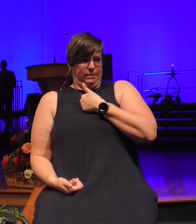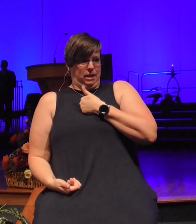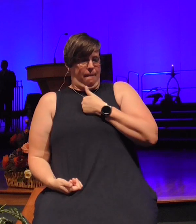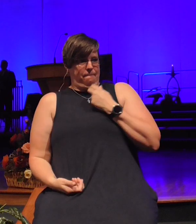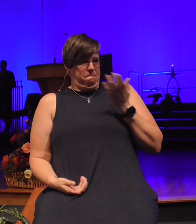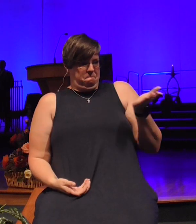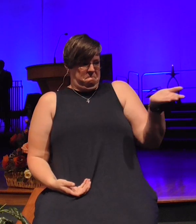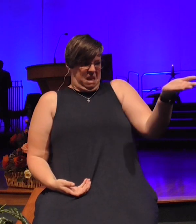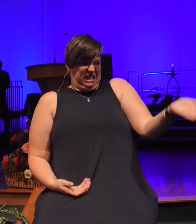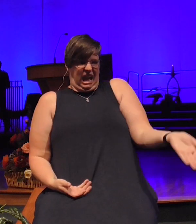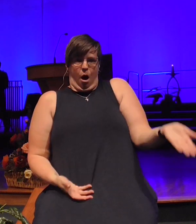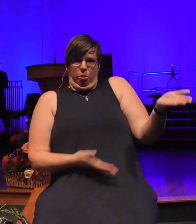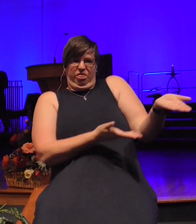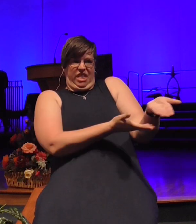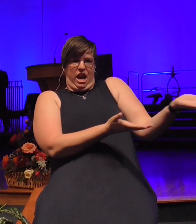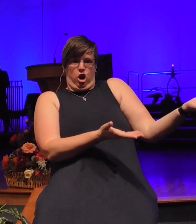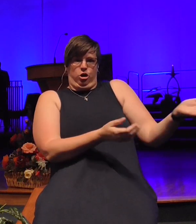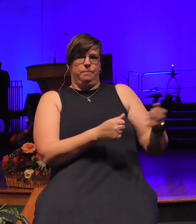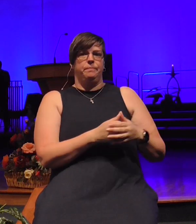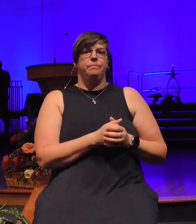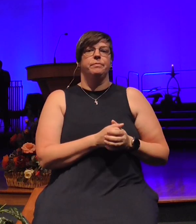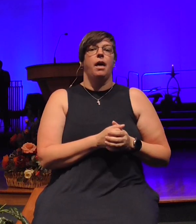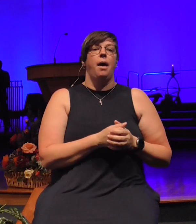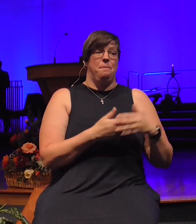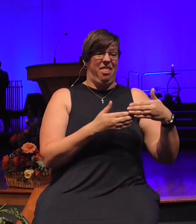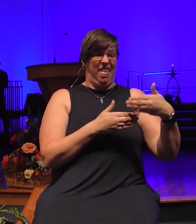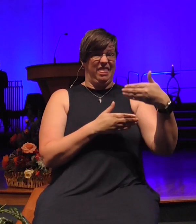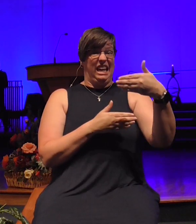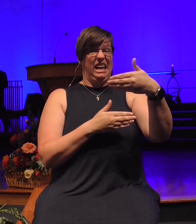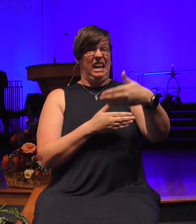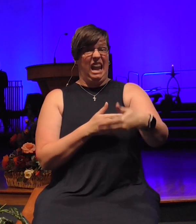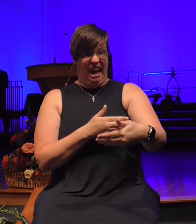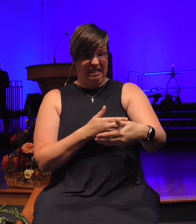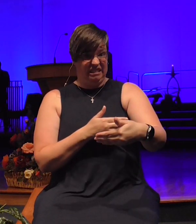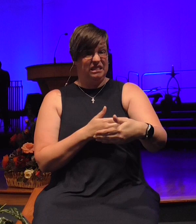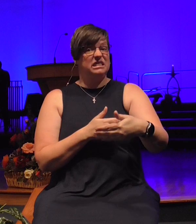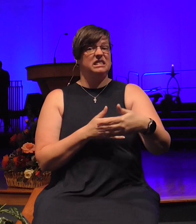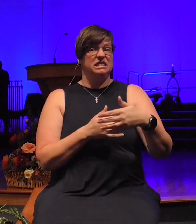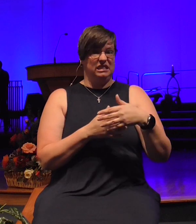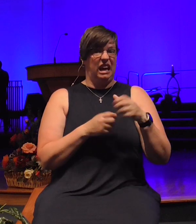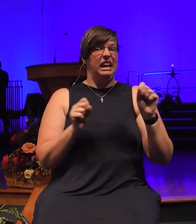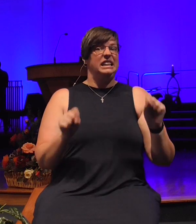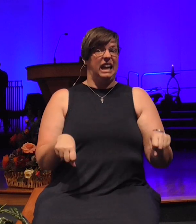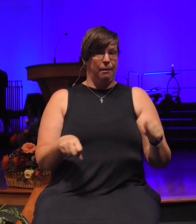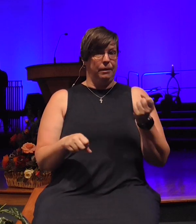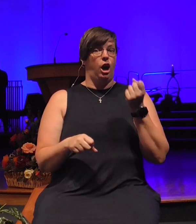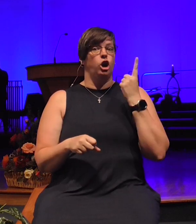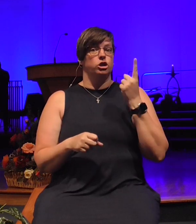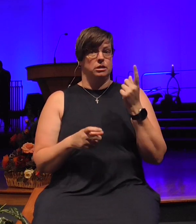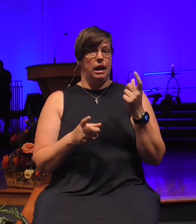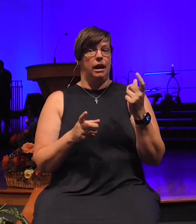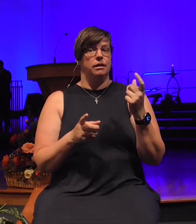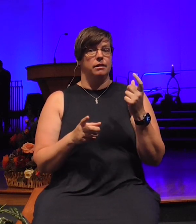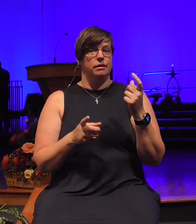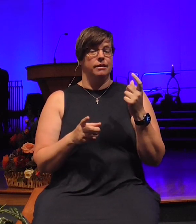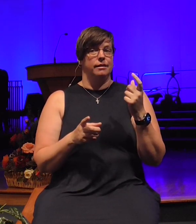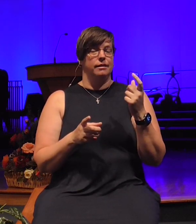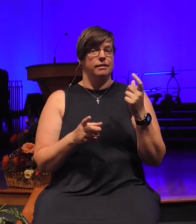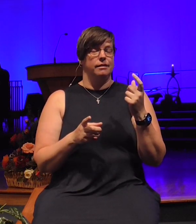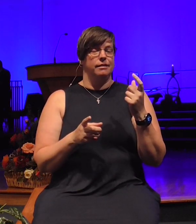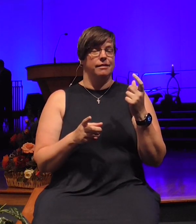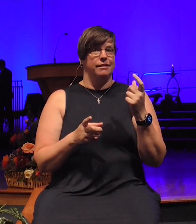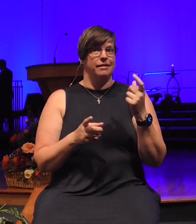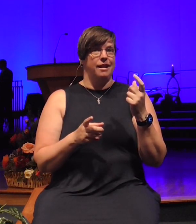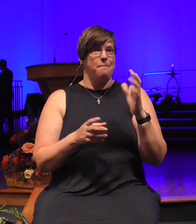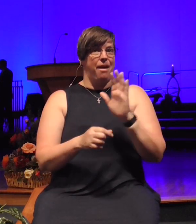as non-existent. The next phase of evolution for Paul can be encapsulated well in the song, I've Just Seen